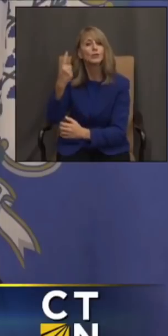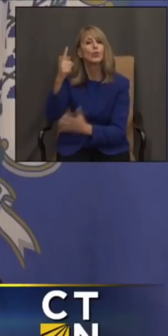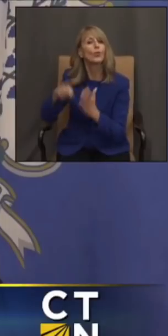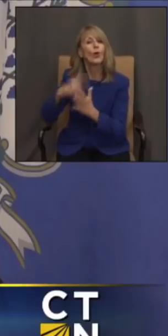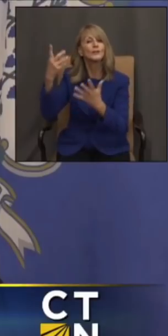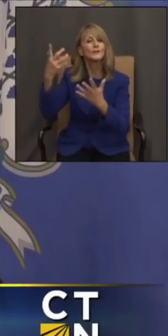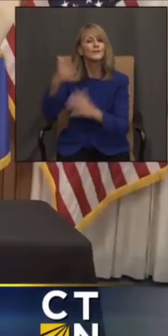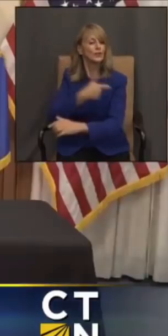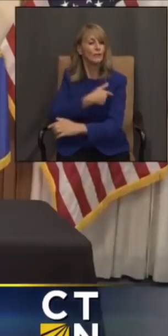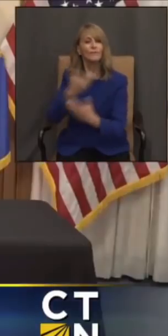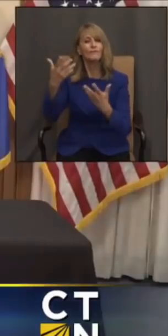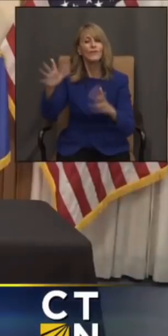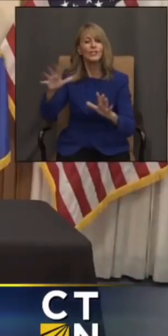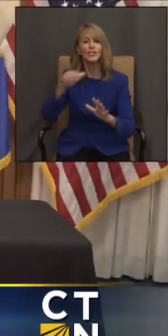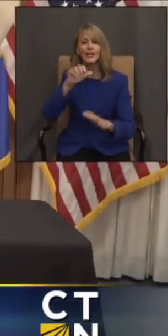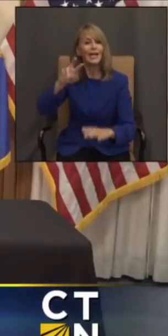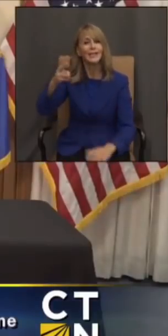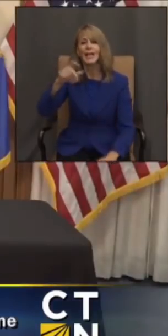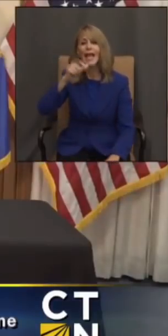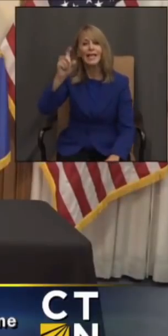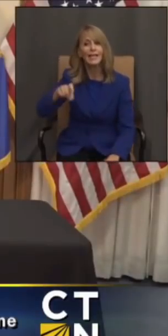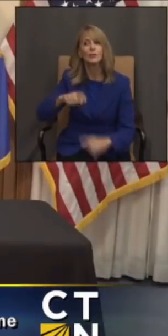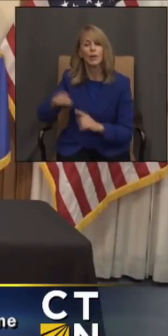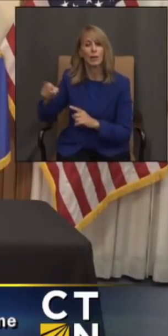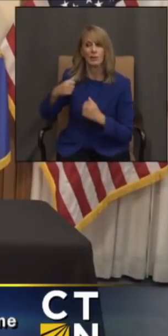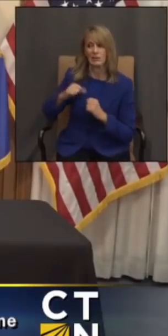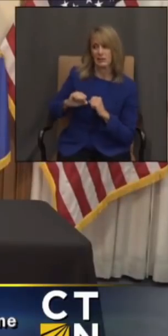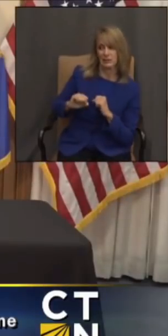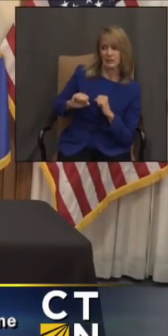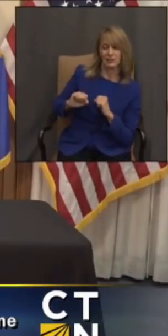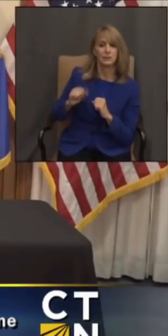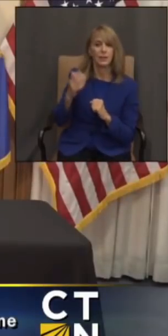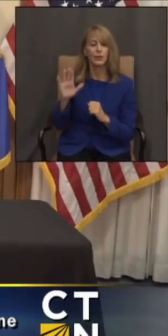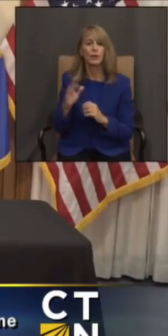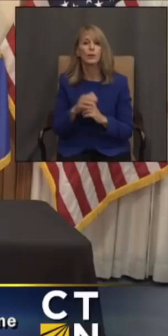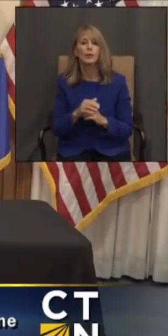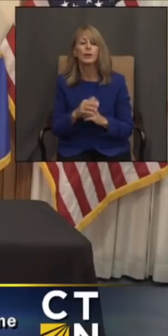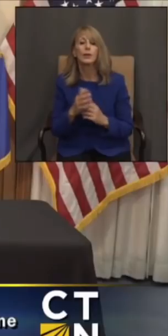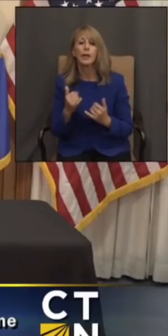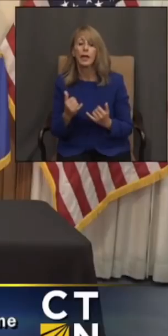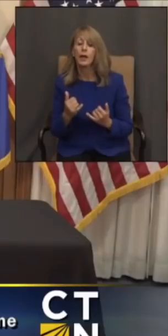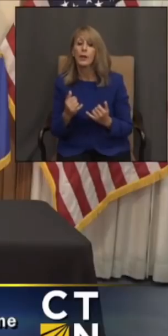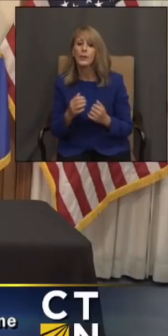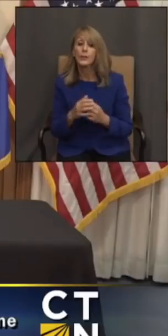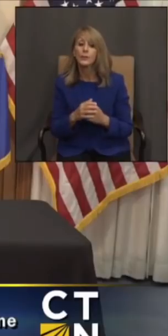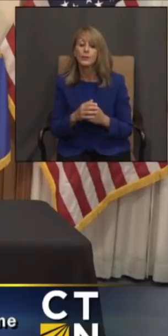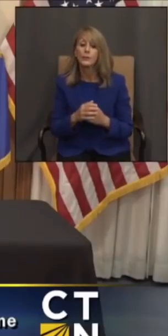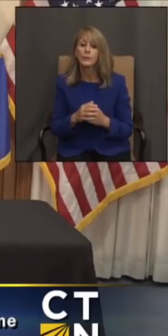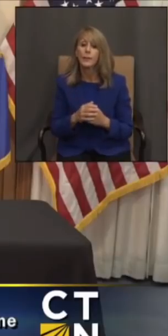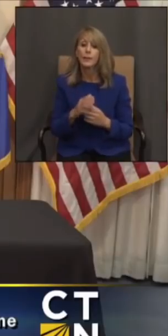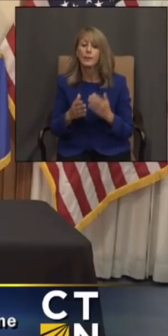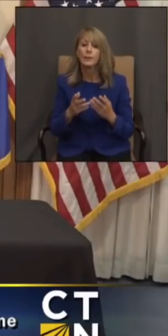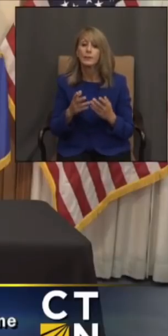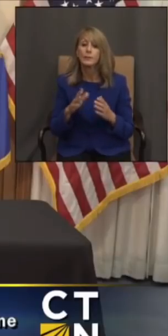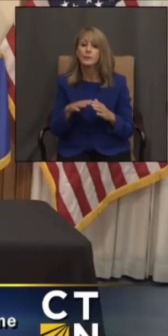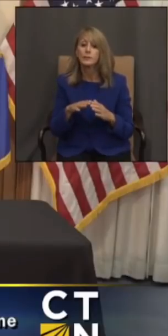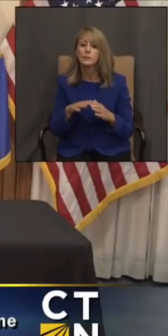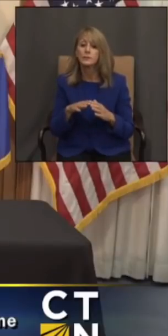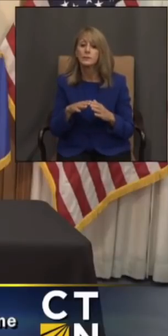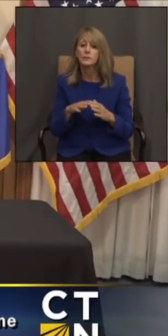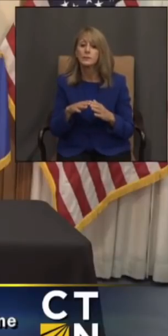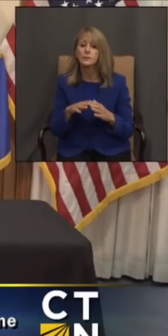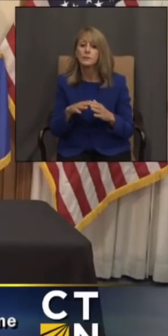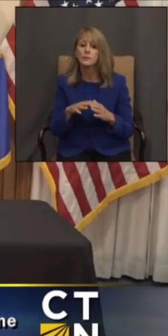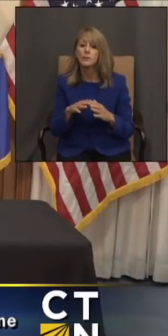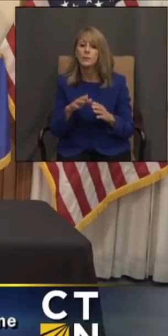do. And lastly, just wanted to ask you about vaccination rates, particularly those among 16 to 24-year-olds.